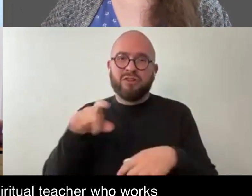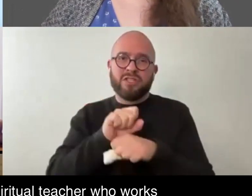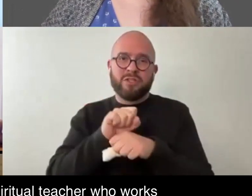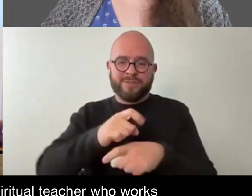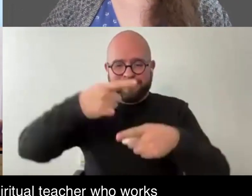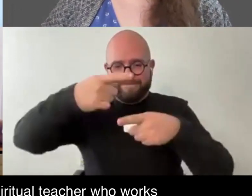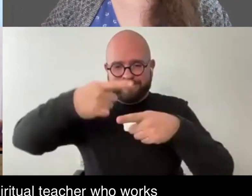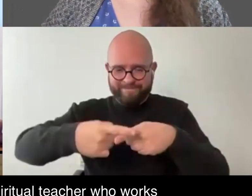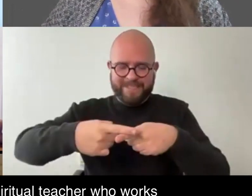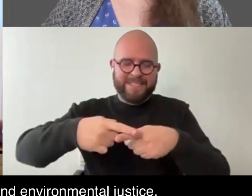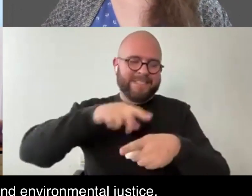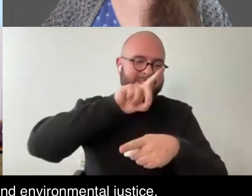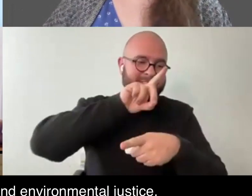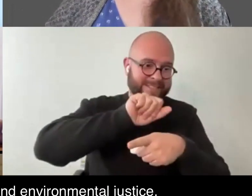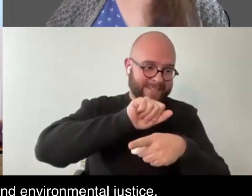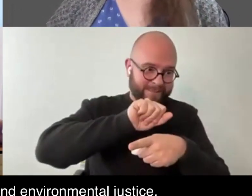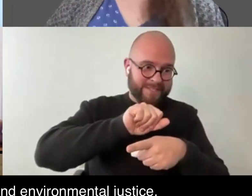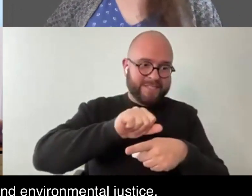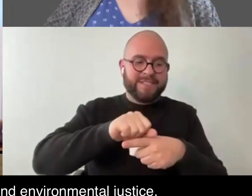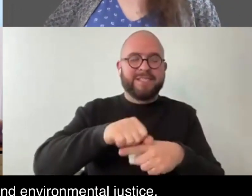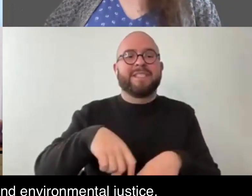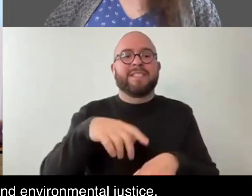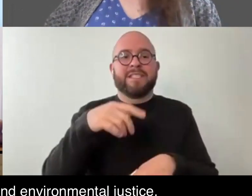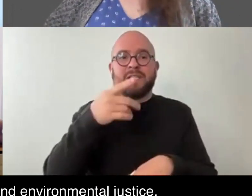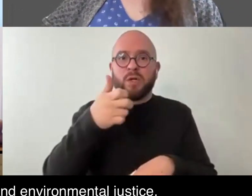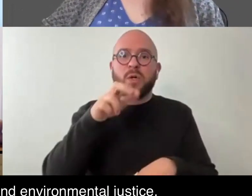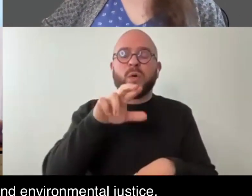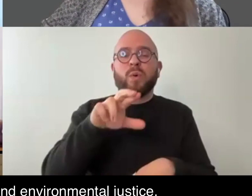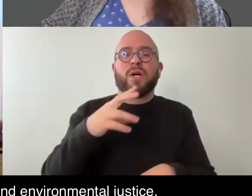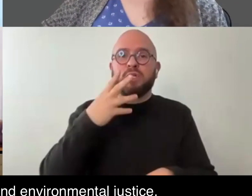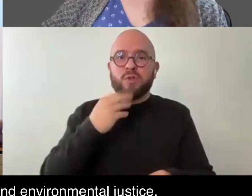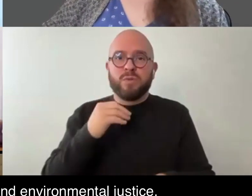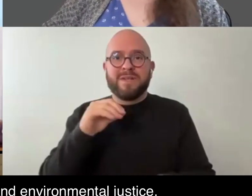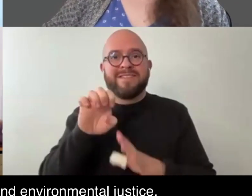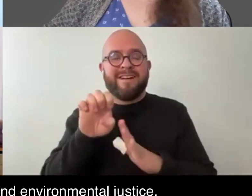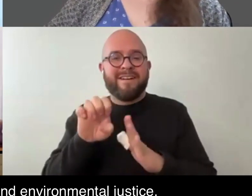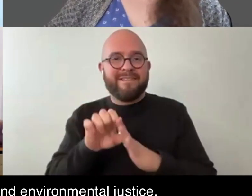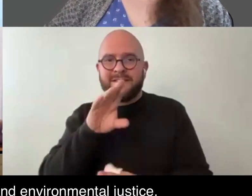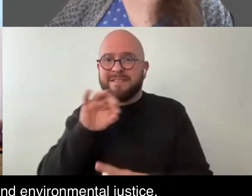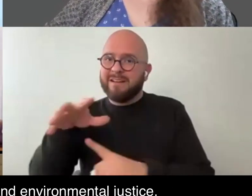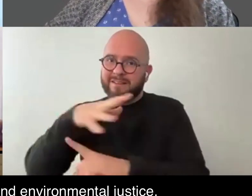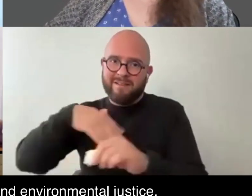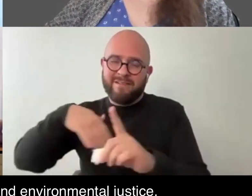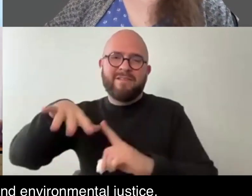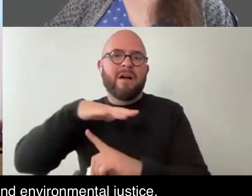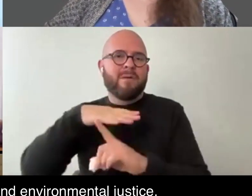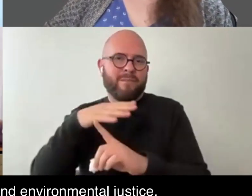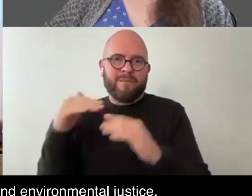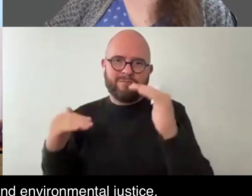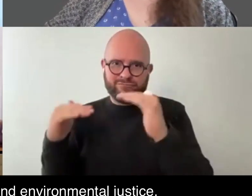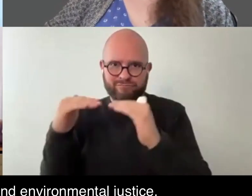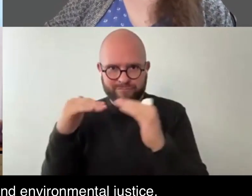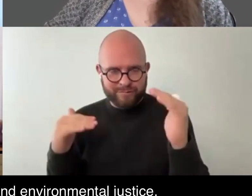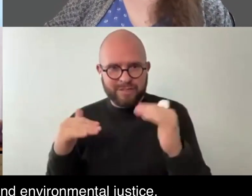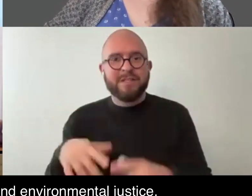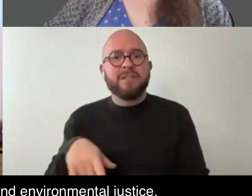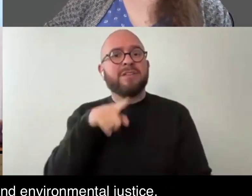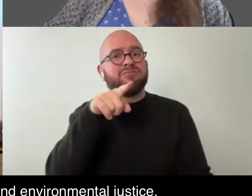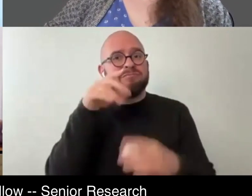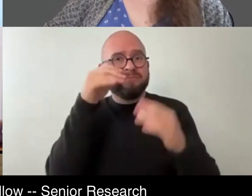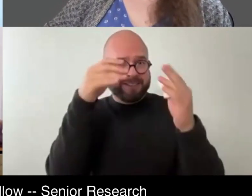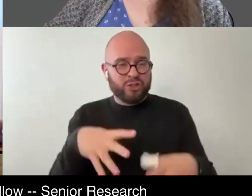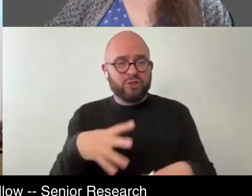disability studies, queer feminist Jewish ethics, and environmental justice. She is a professor of Jewish studies